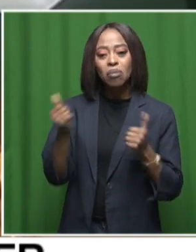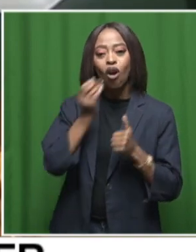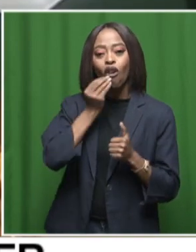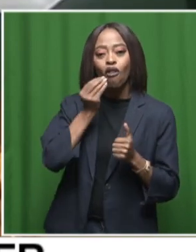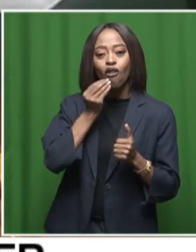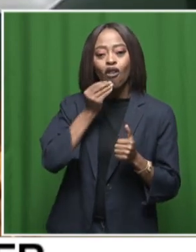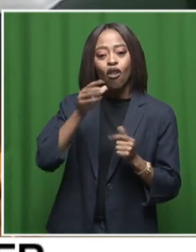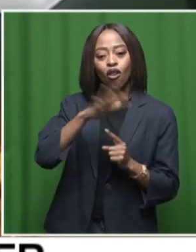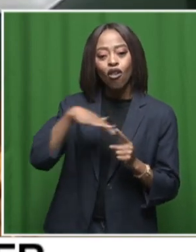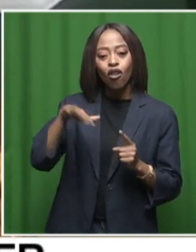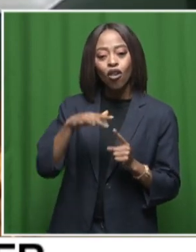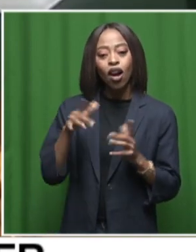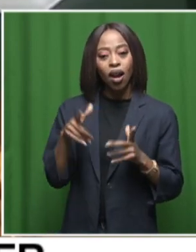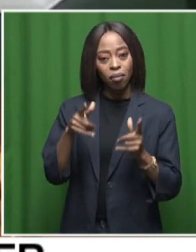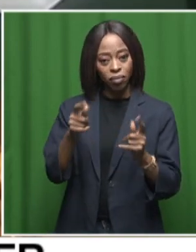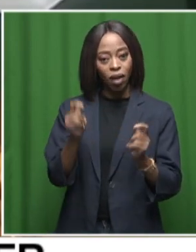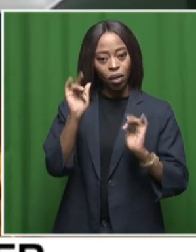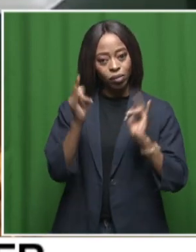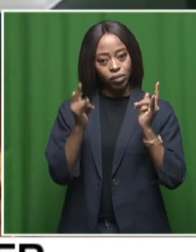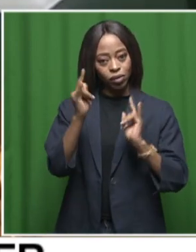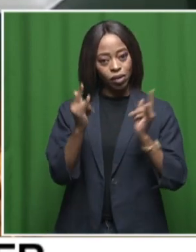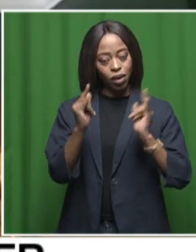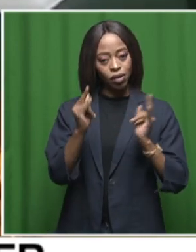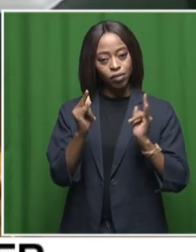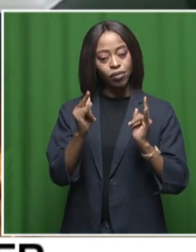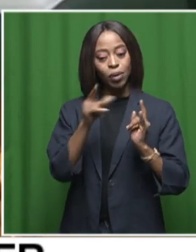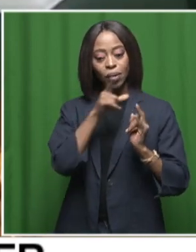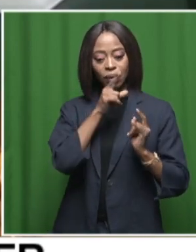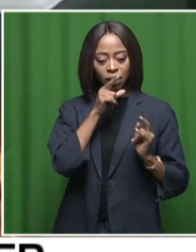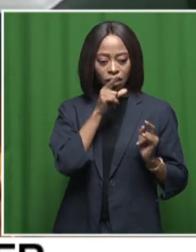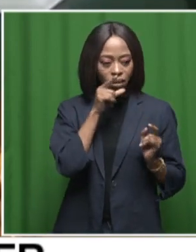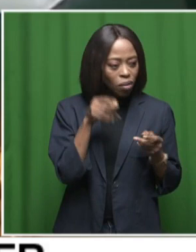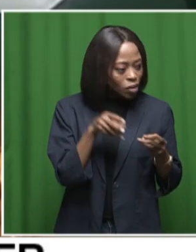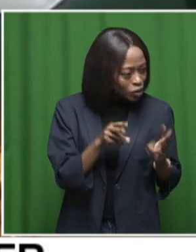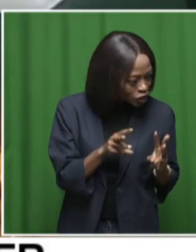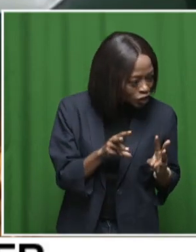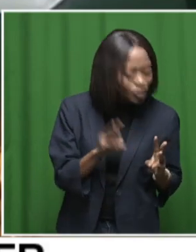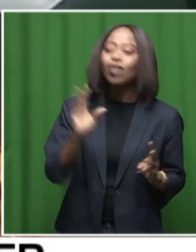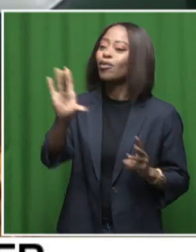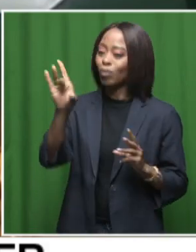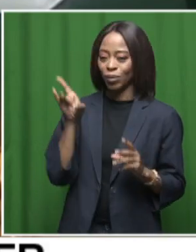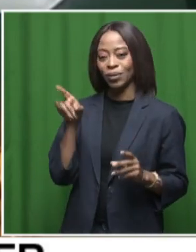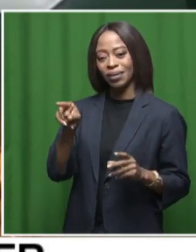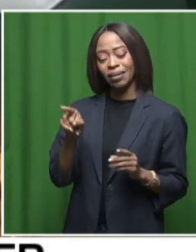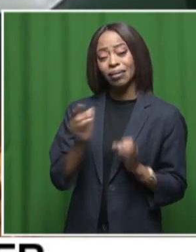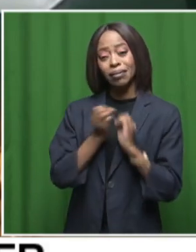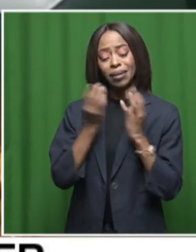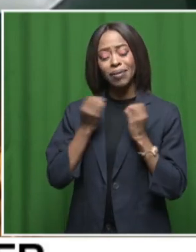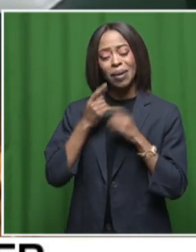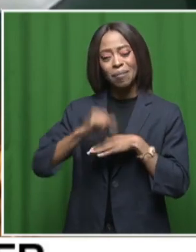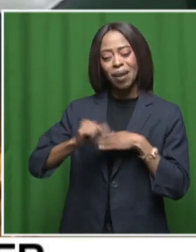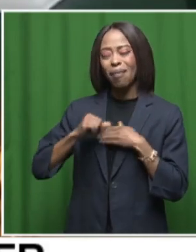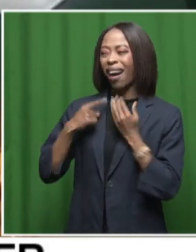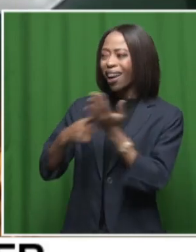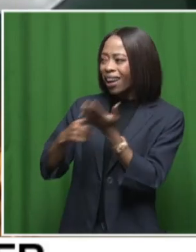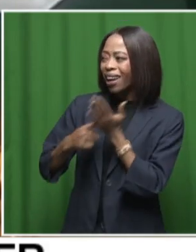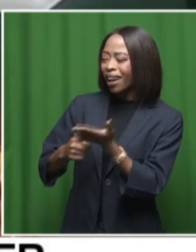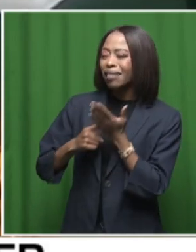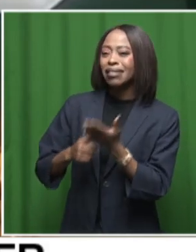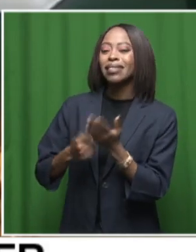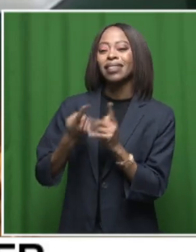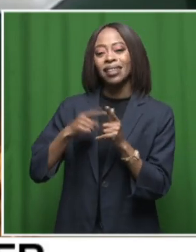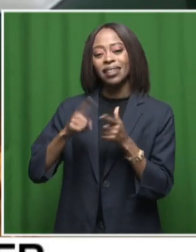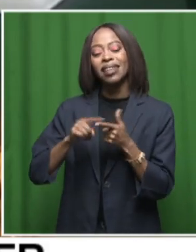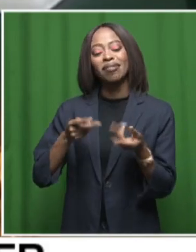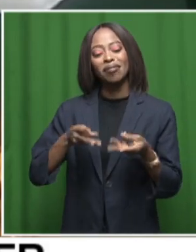the CBD in Cape Town. And we named it after the street. Many, many months of deliberating, but eventually the street